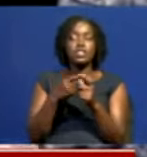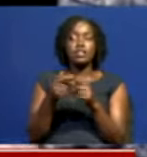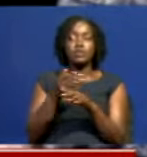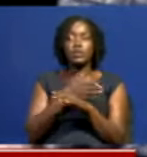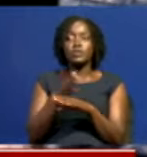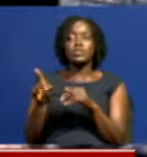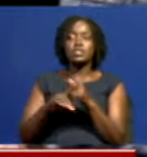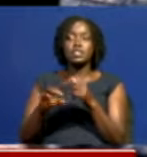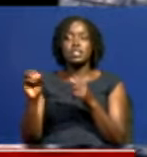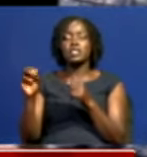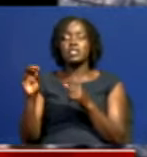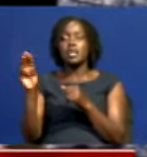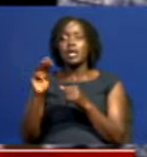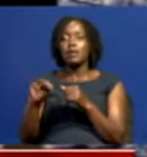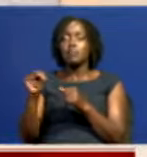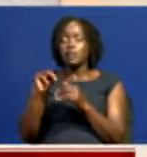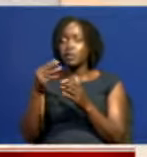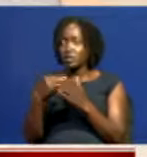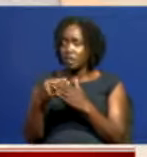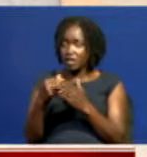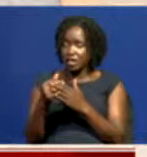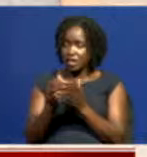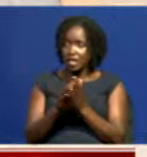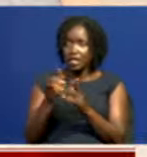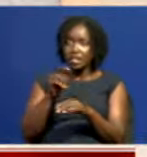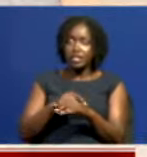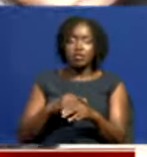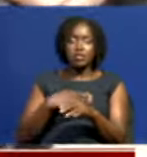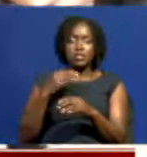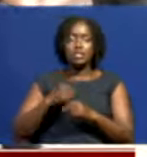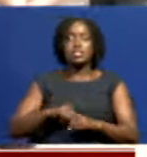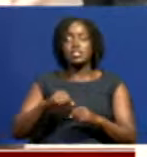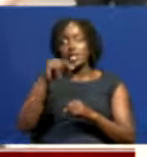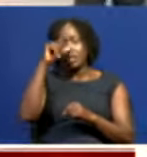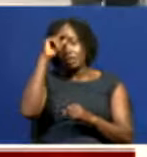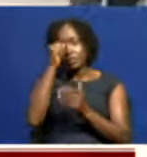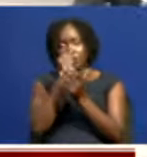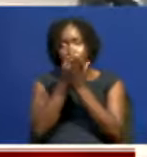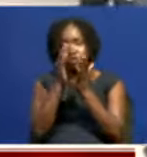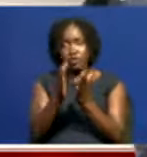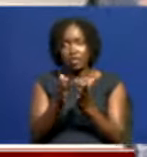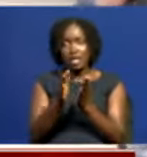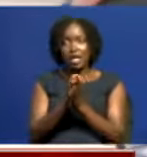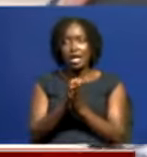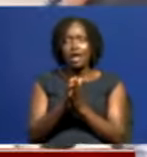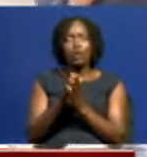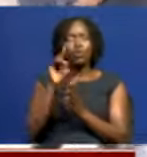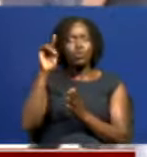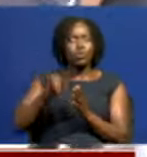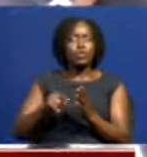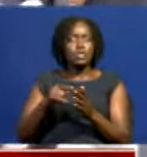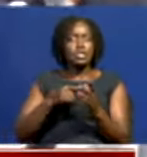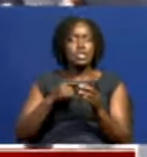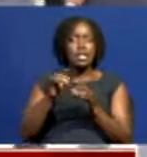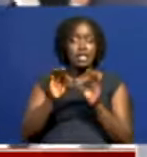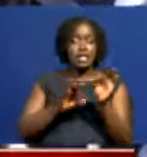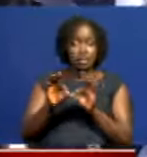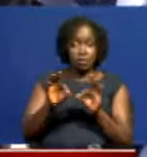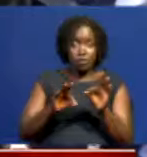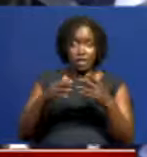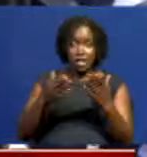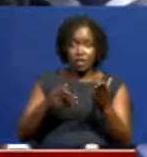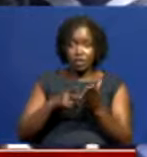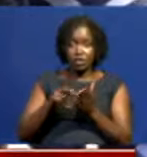losing 600 million shillings. During the visit, senior government officers were hard-pressed to explain to the committee how the cost